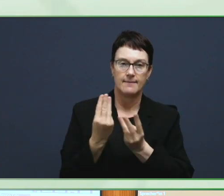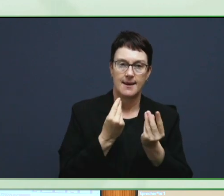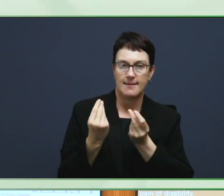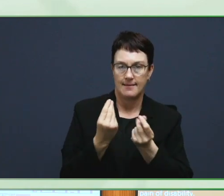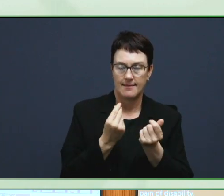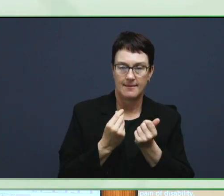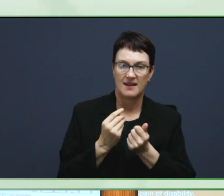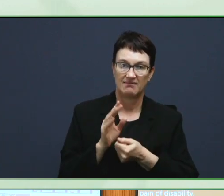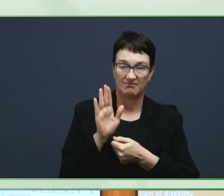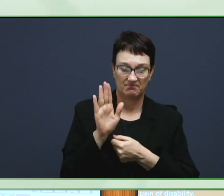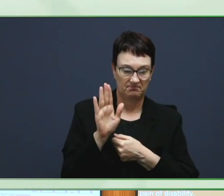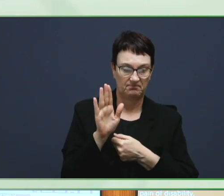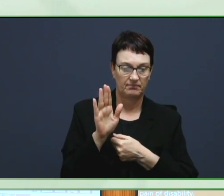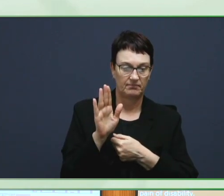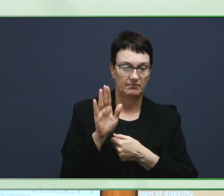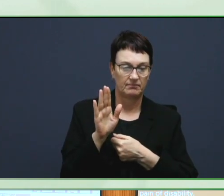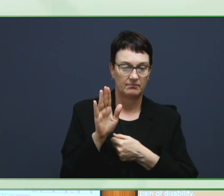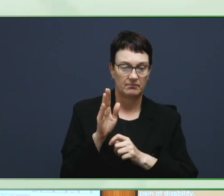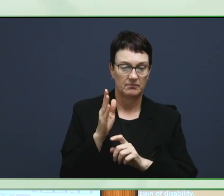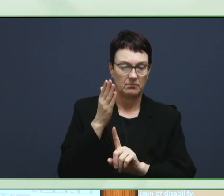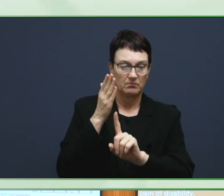own life.